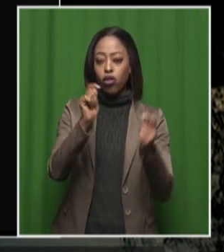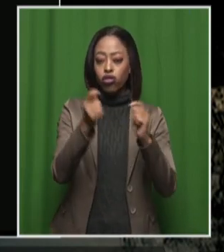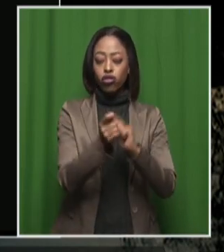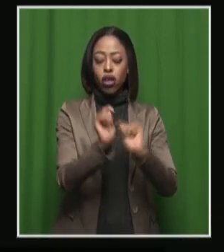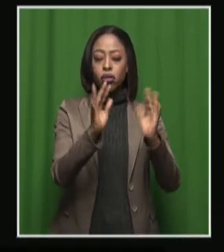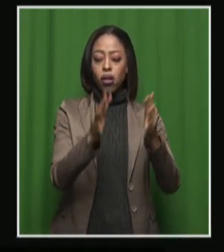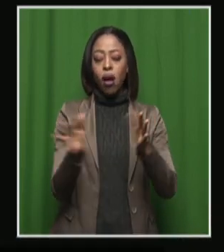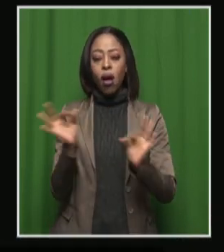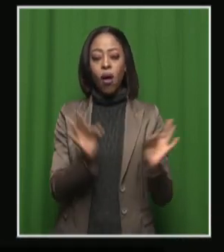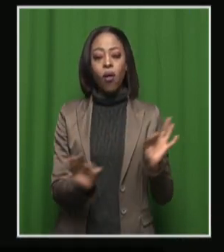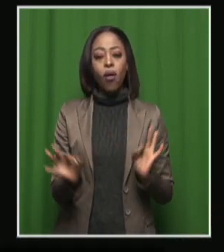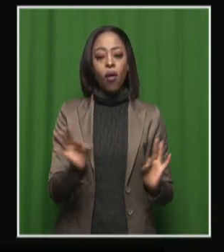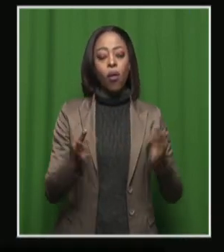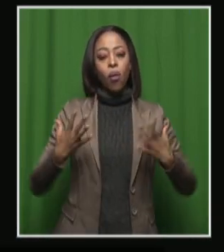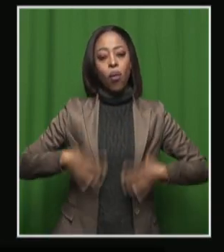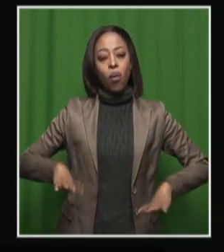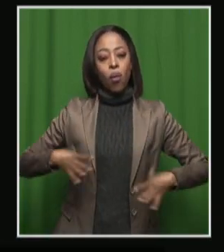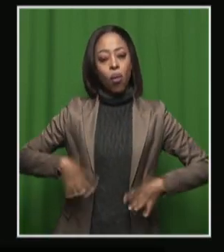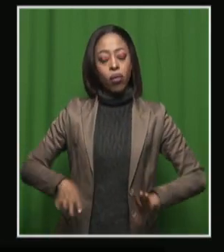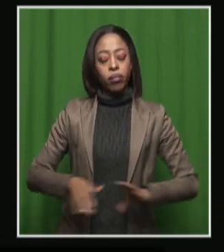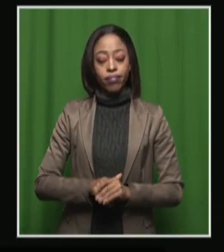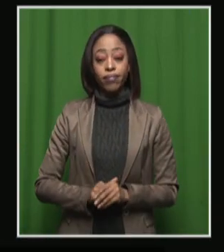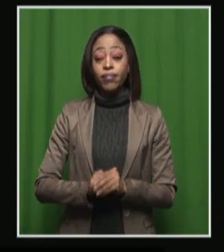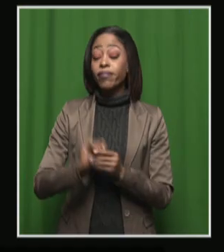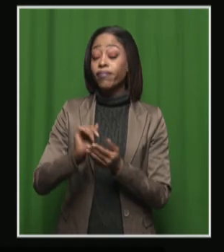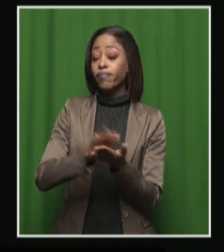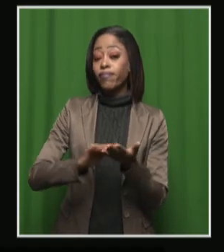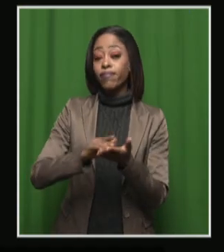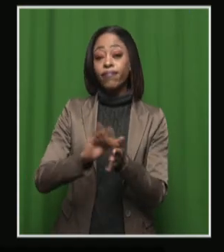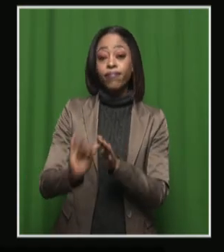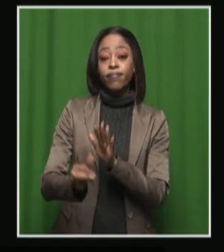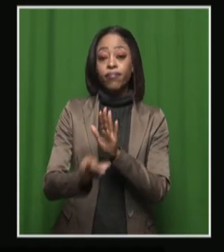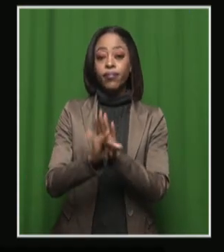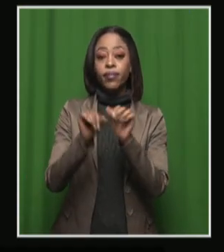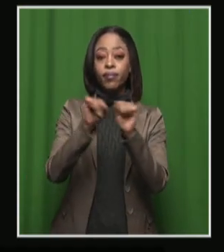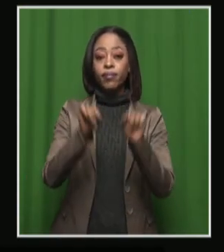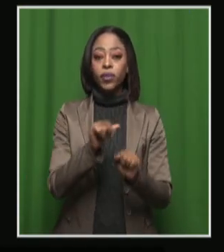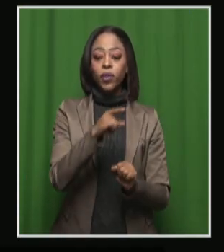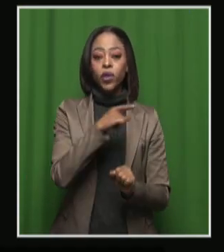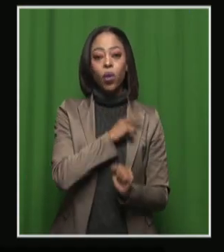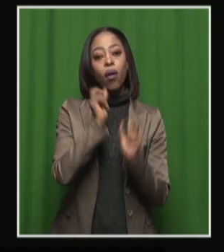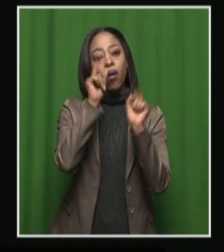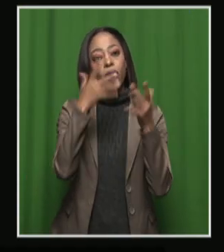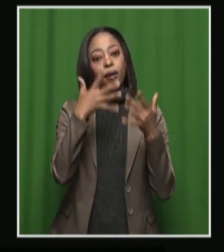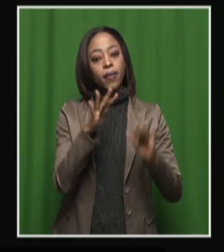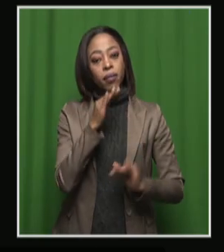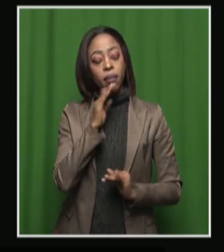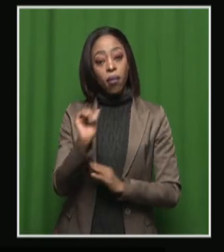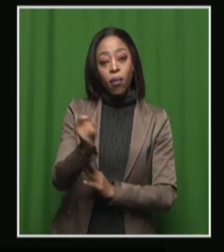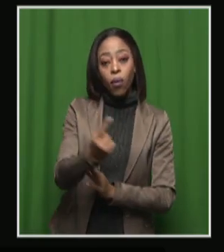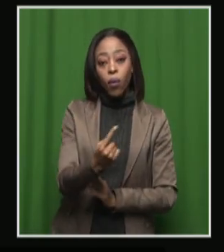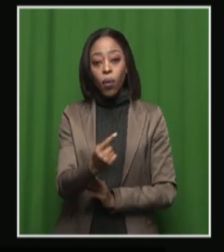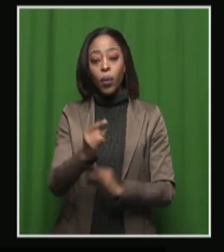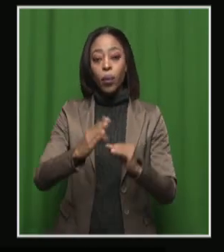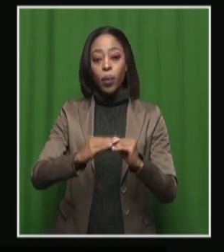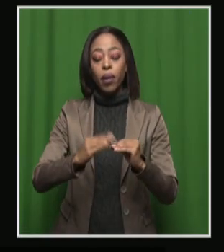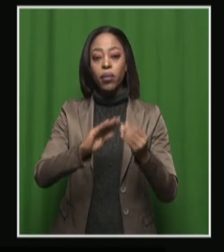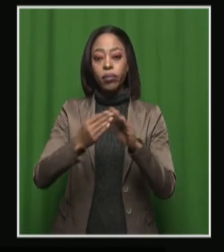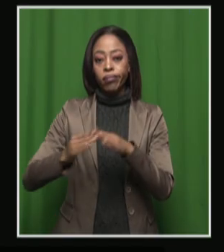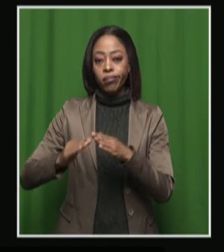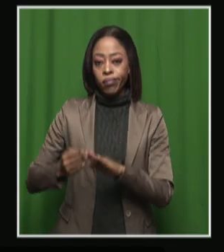So, first of all, with the whole braille identification system, because we do know that not all members of society